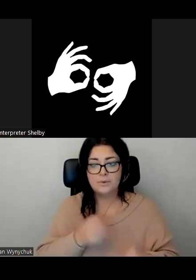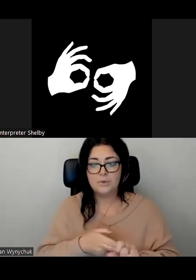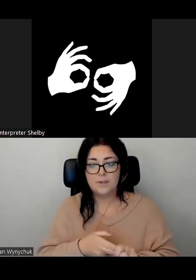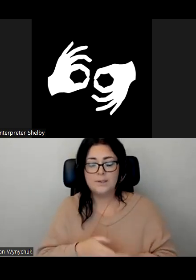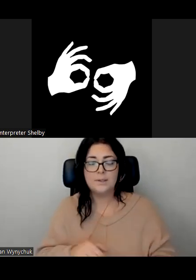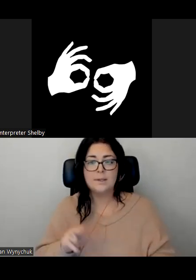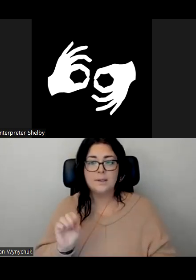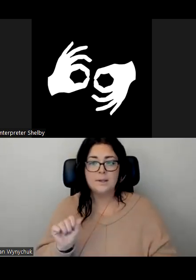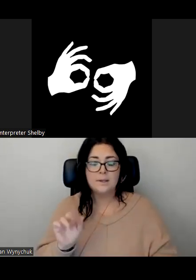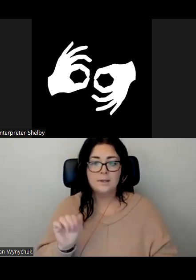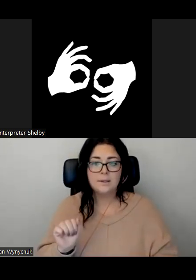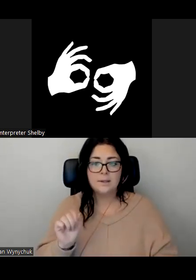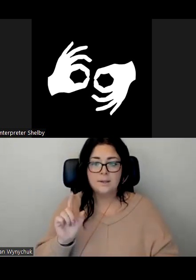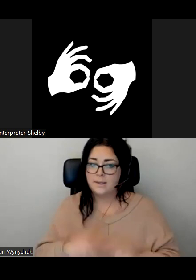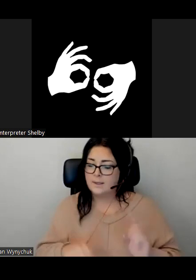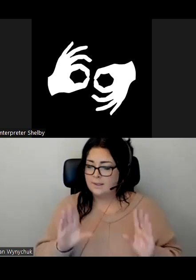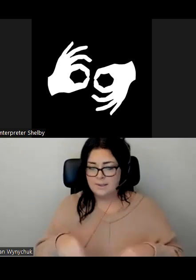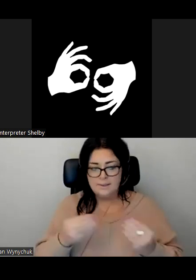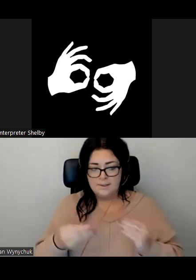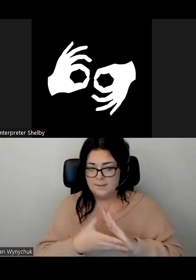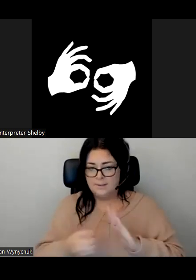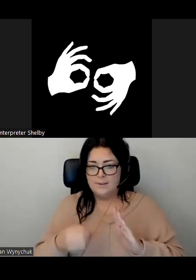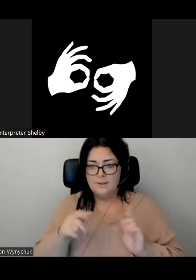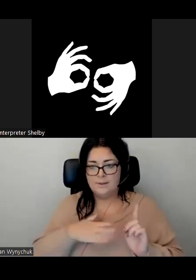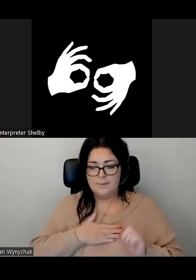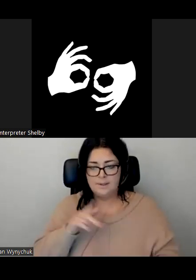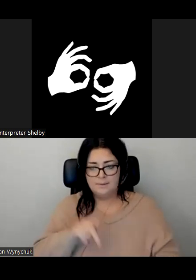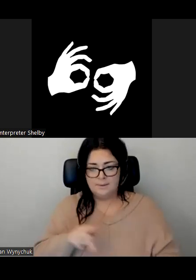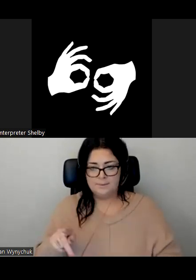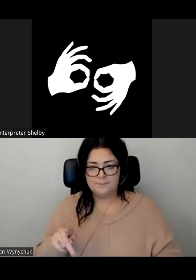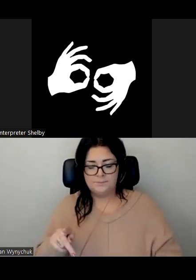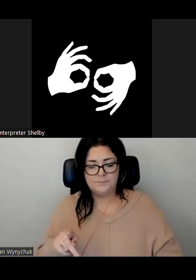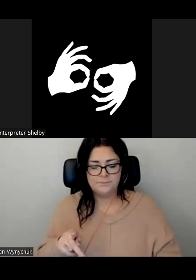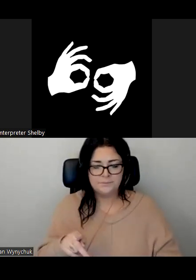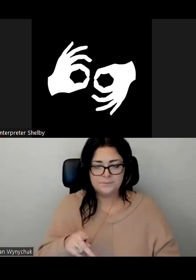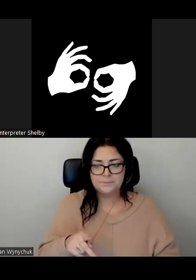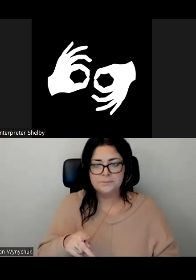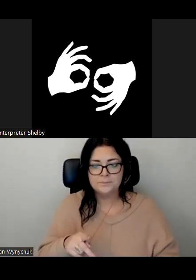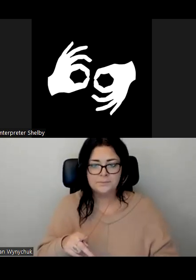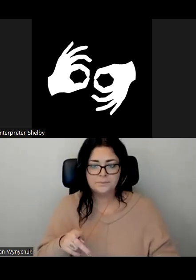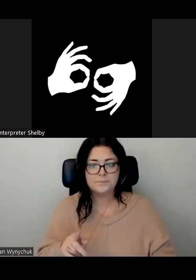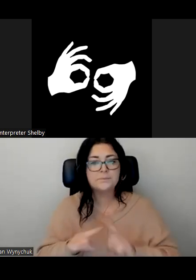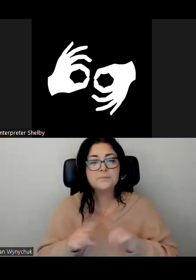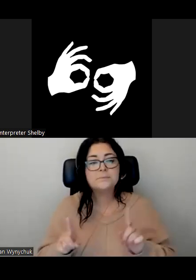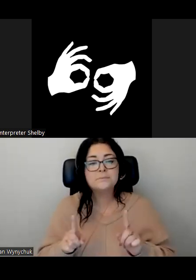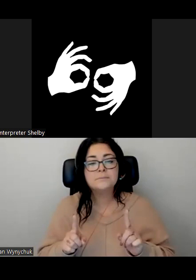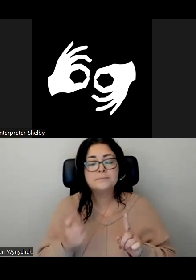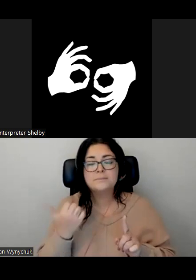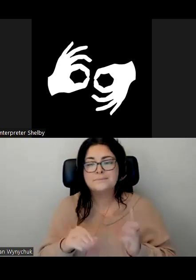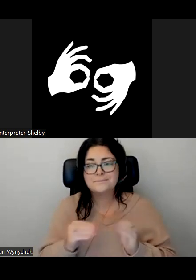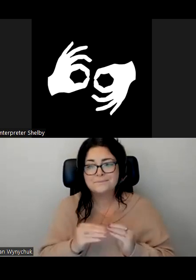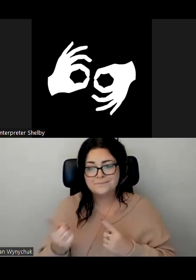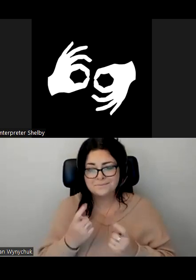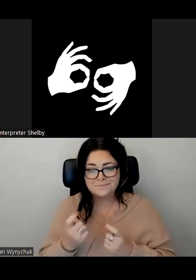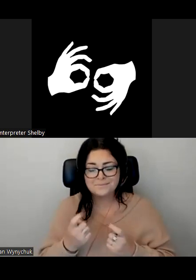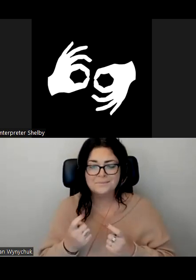So unfortunately, I cannot provide copies of my PowerPoints. But if you have any further